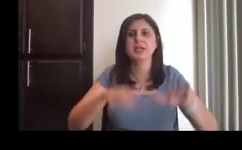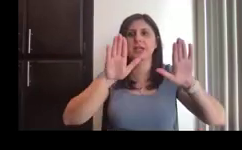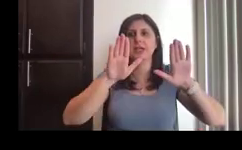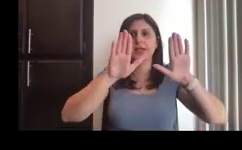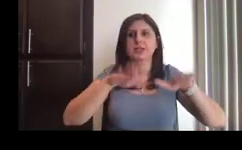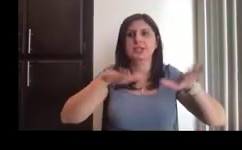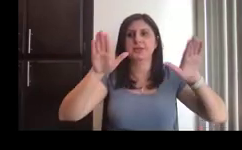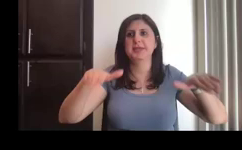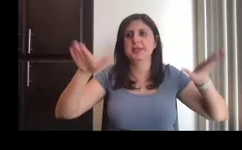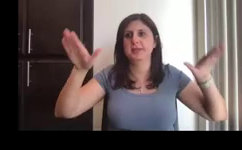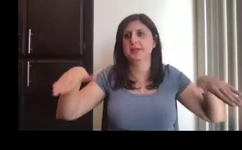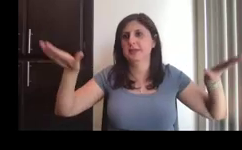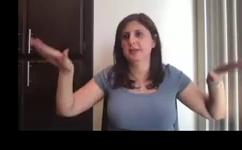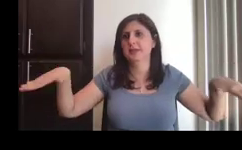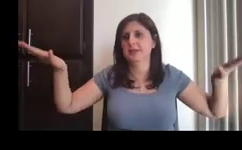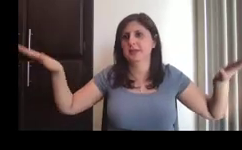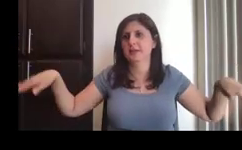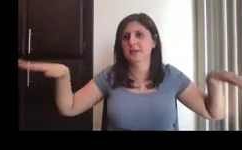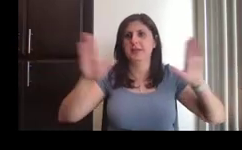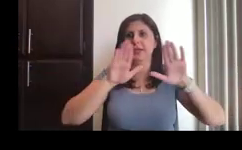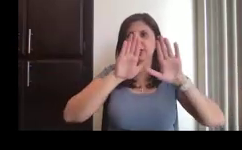Children. Children.